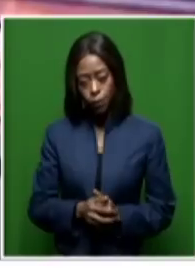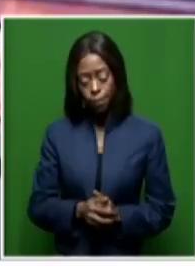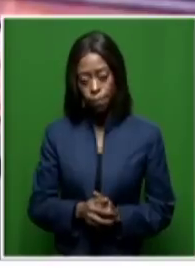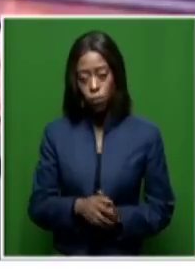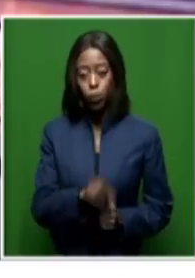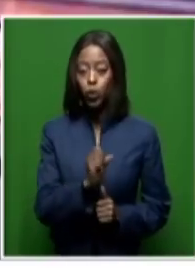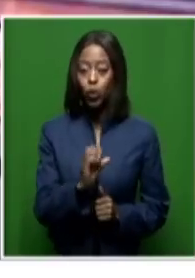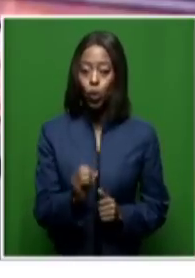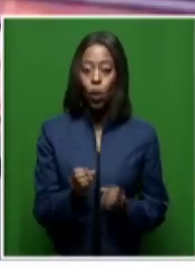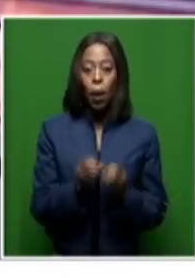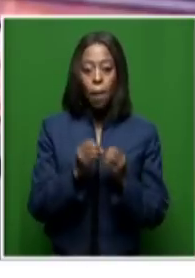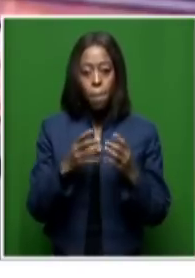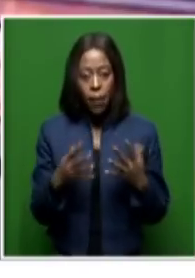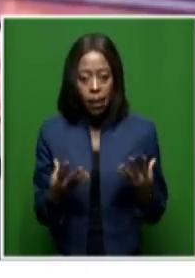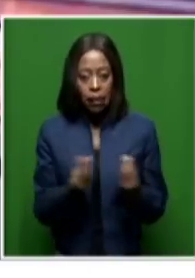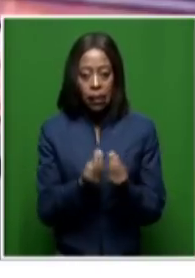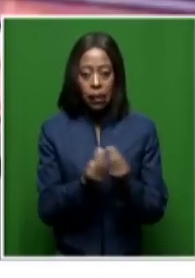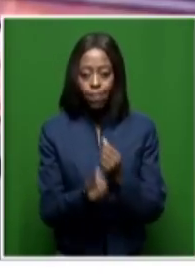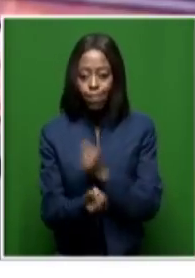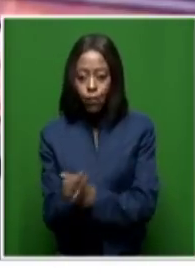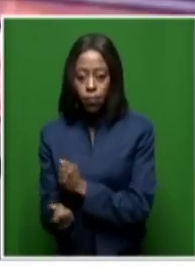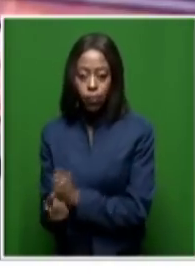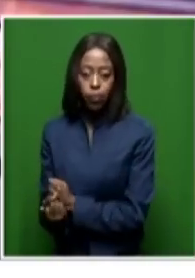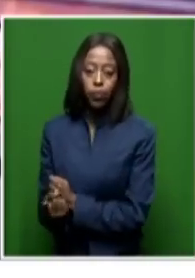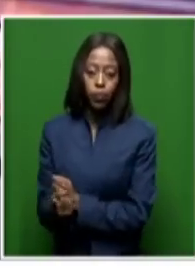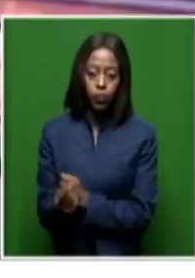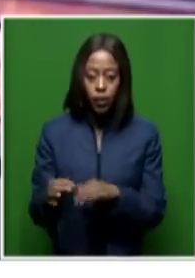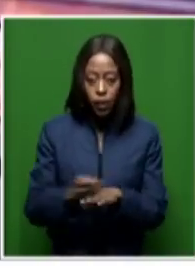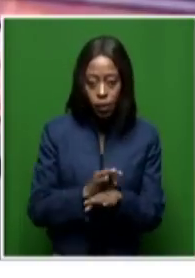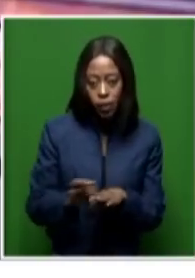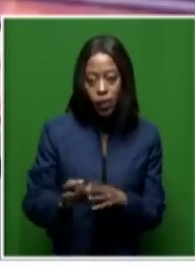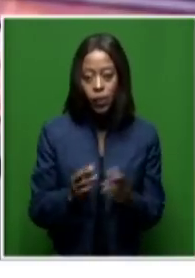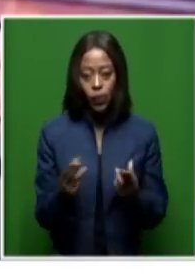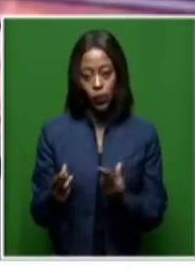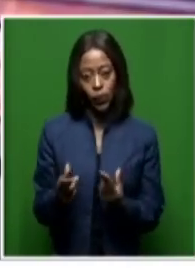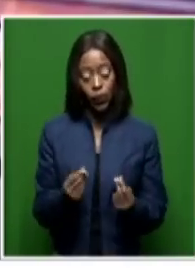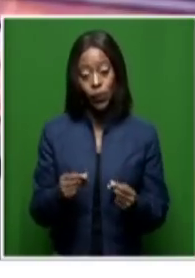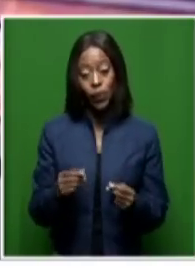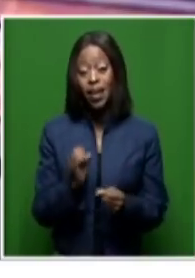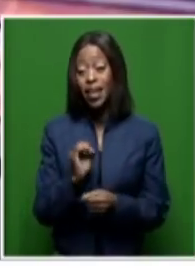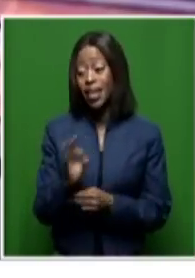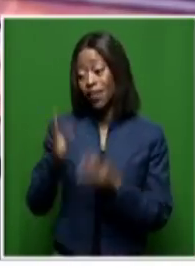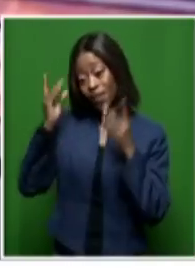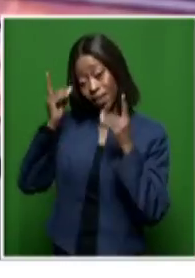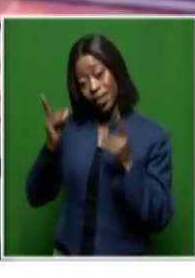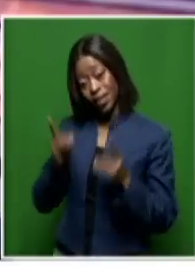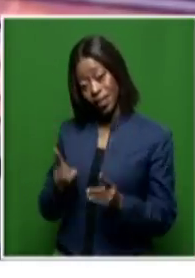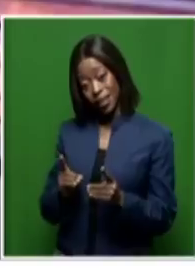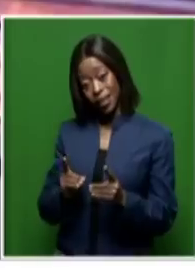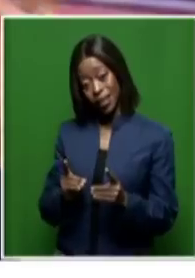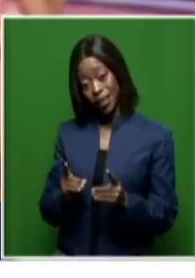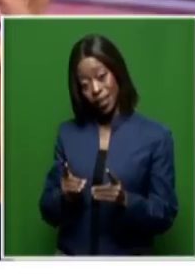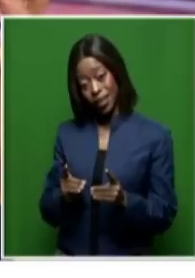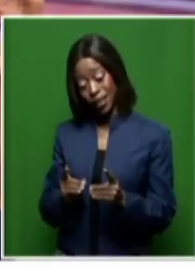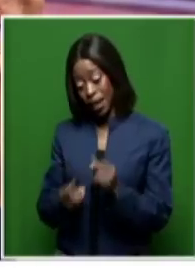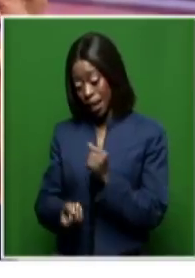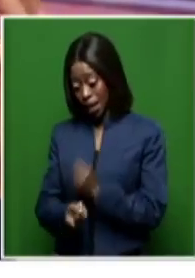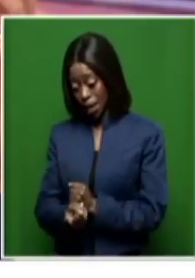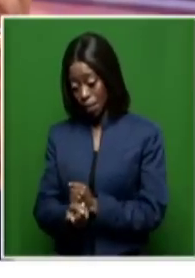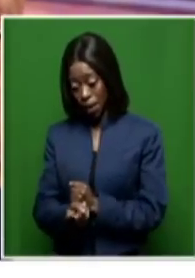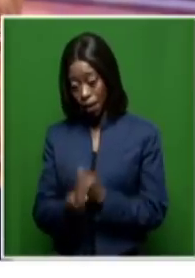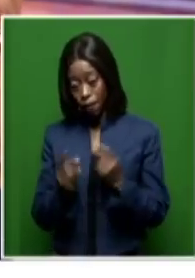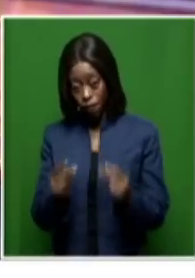of contingency plans have been taken. And should some of the decisions not taken in a very short space of